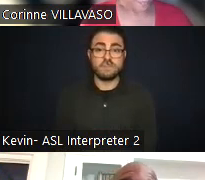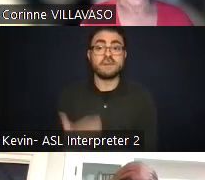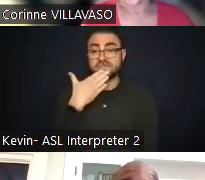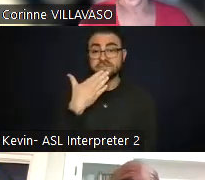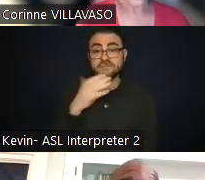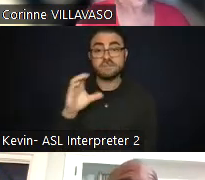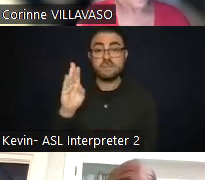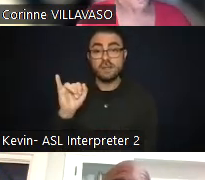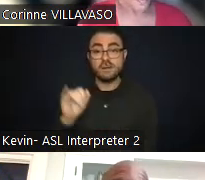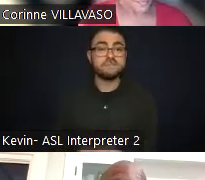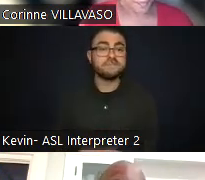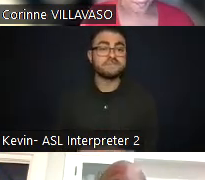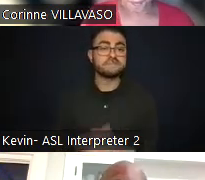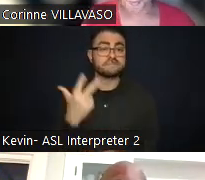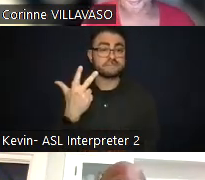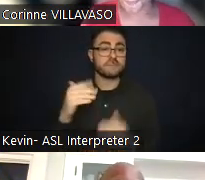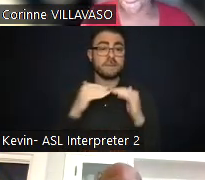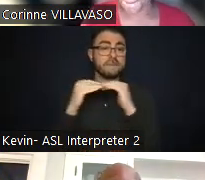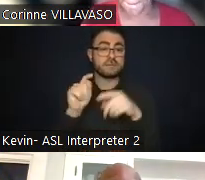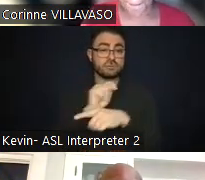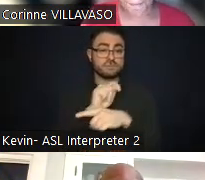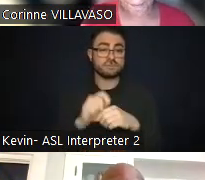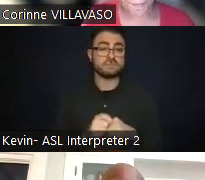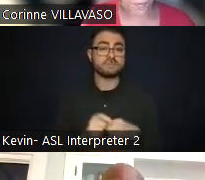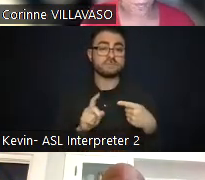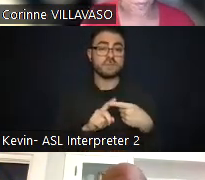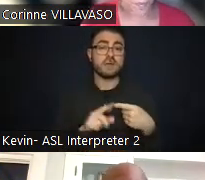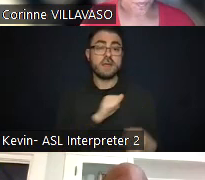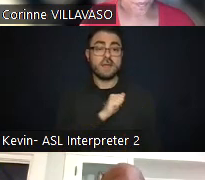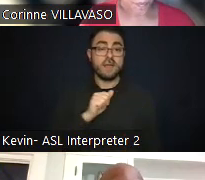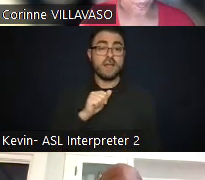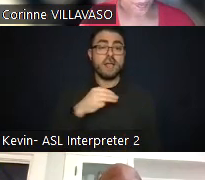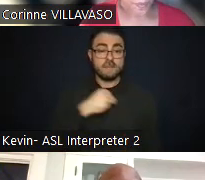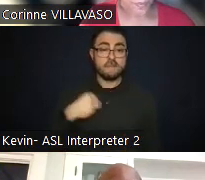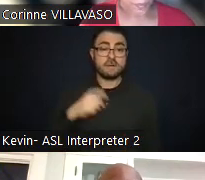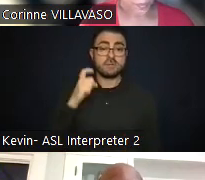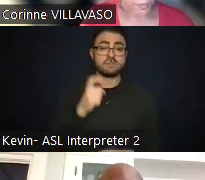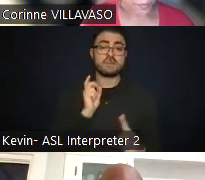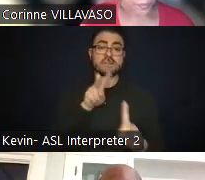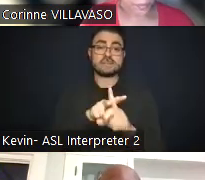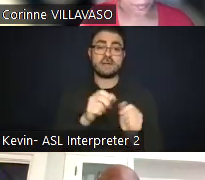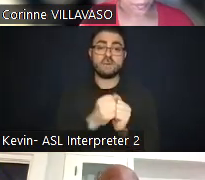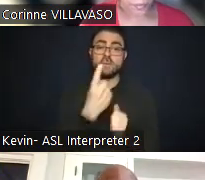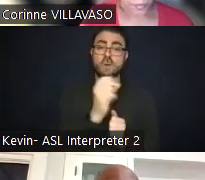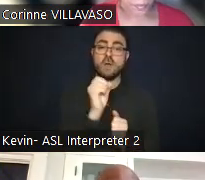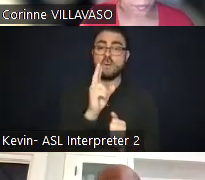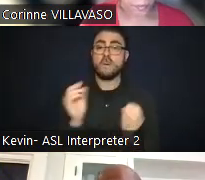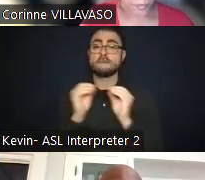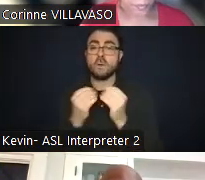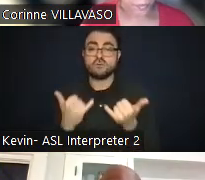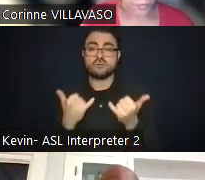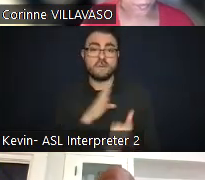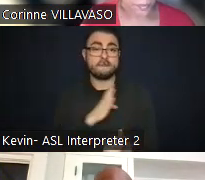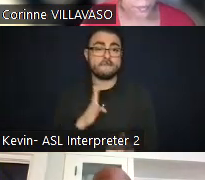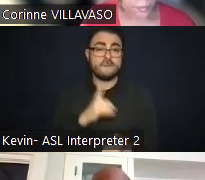Number three, peer training. Members shall be assigned to one or more current full board members for peer training. And subsection